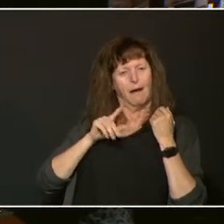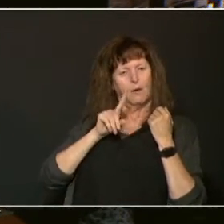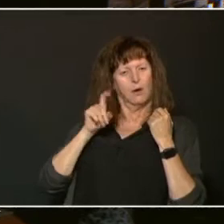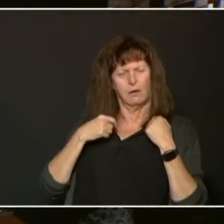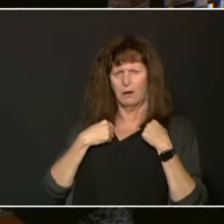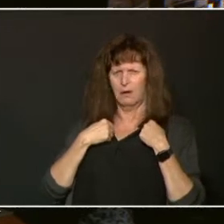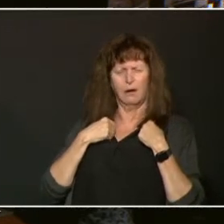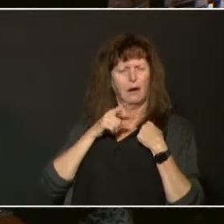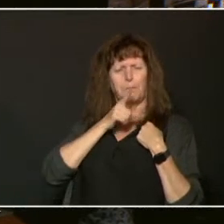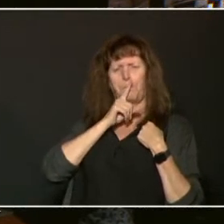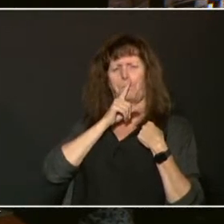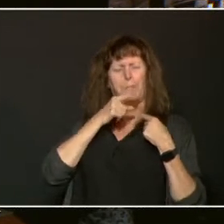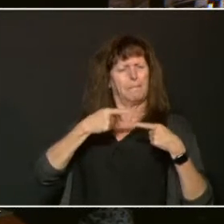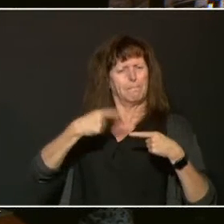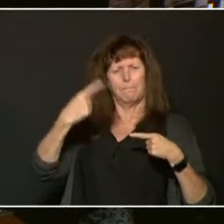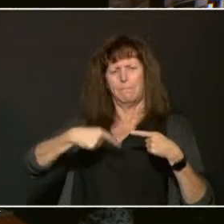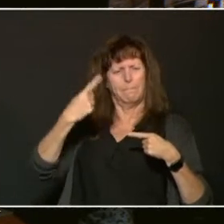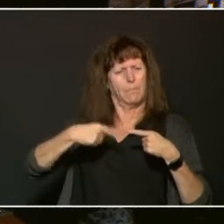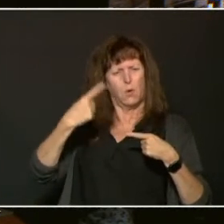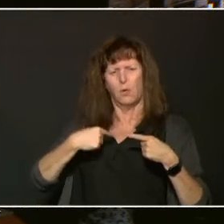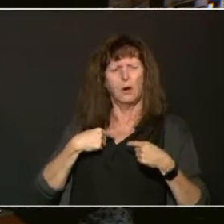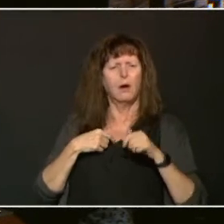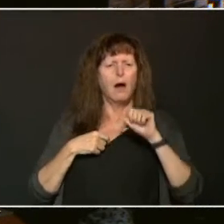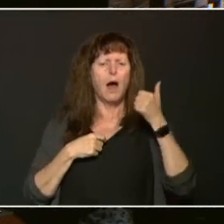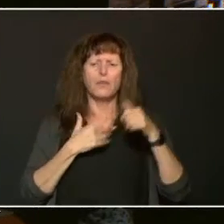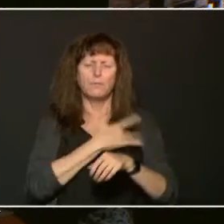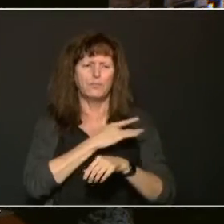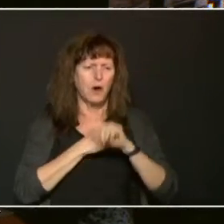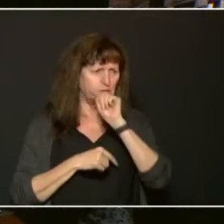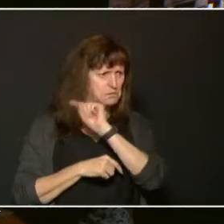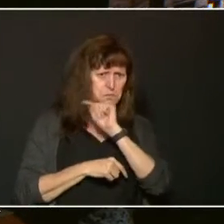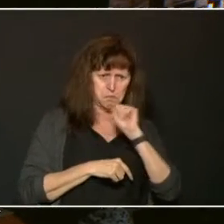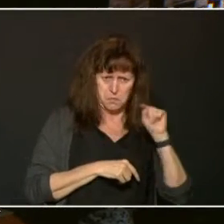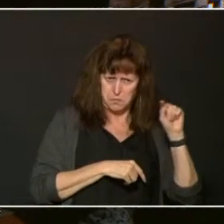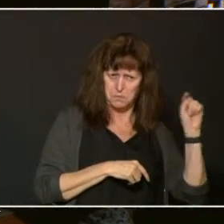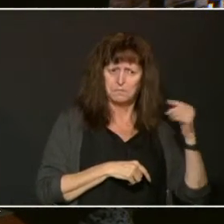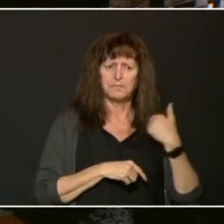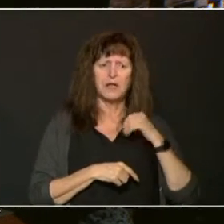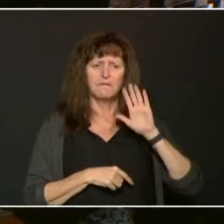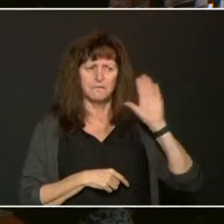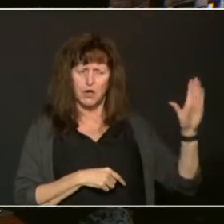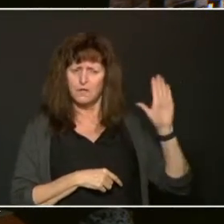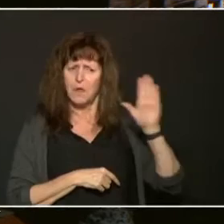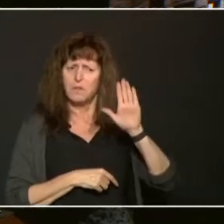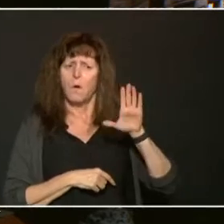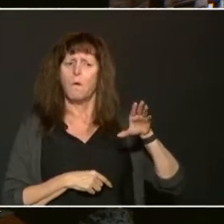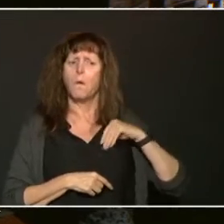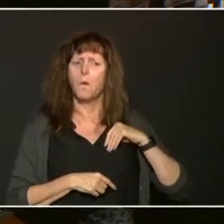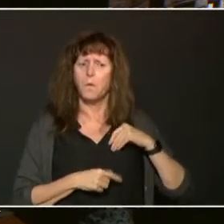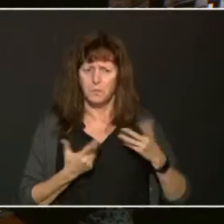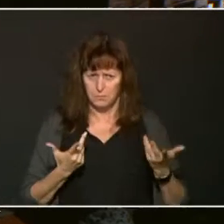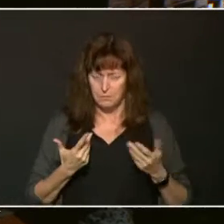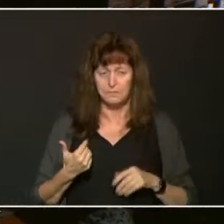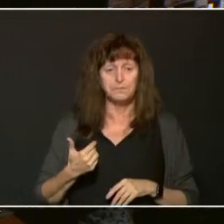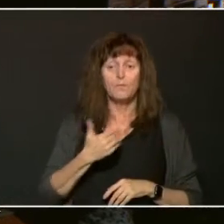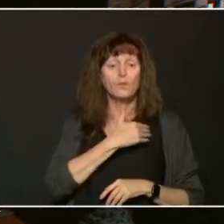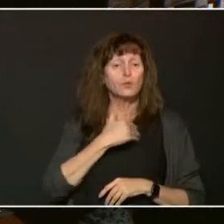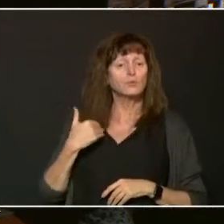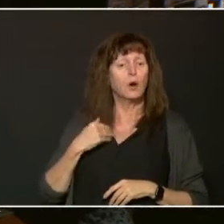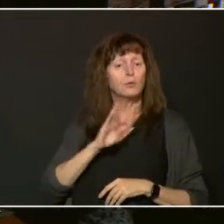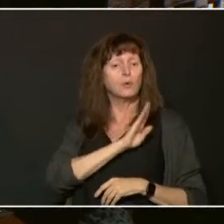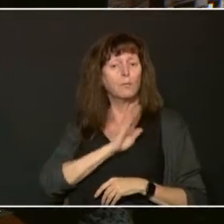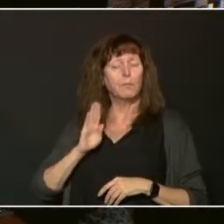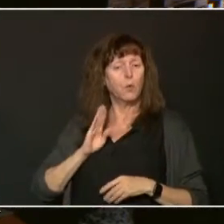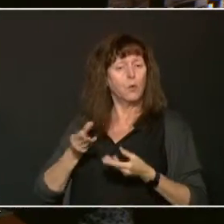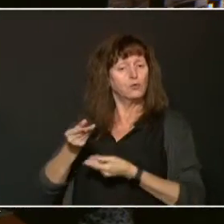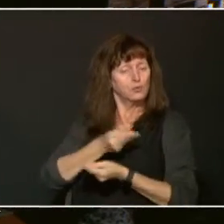domestic version. That the Toronto Board of Trade came out today and said that Ontario should come up with one. So are you just punting it to the feds, or